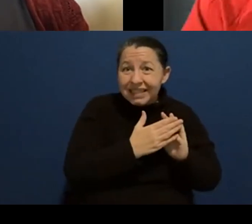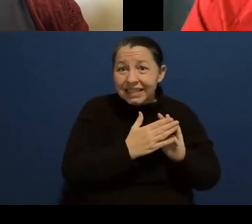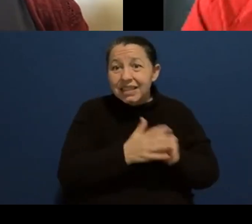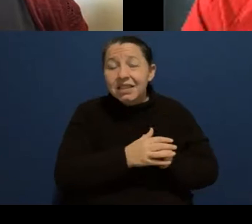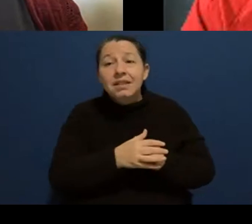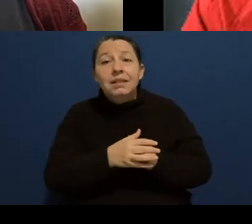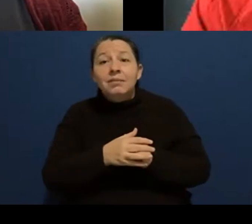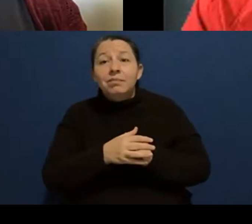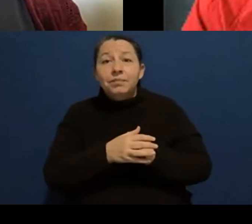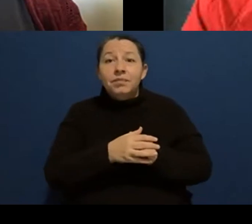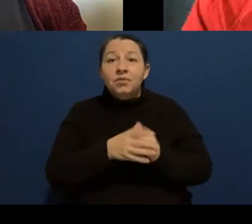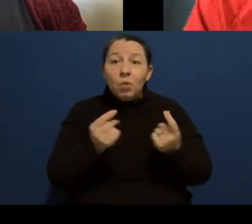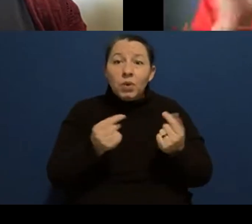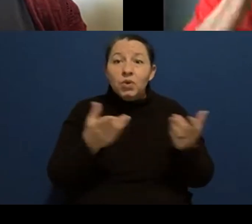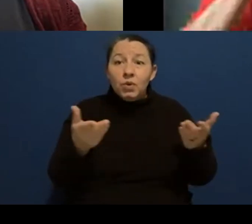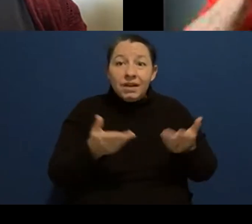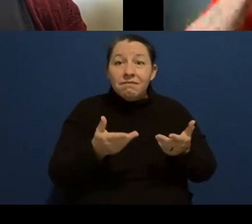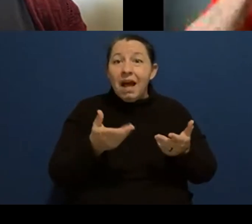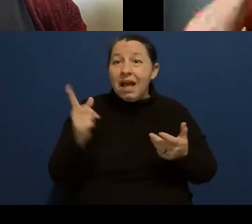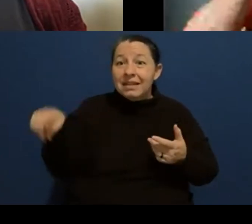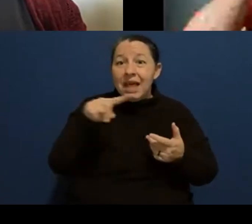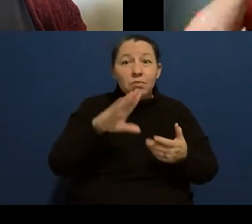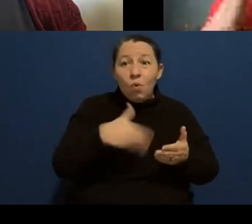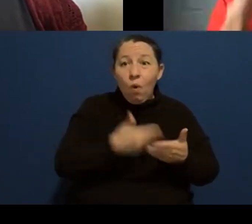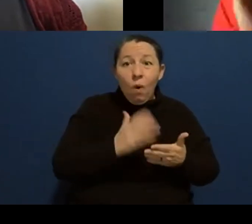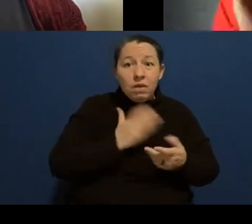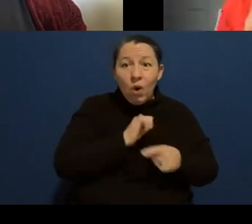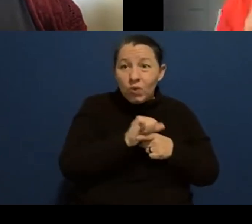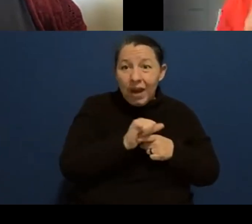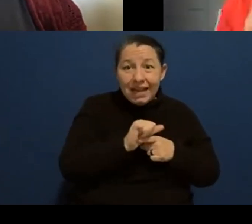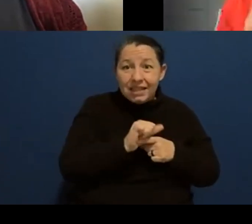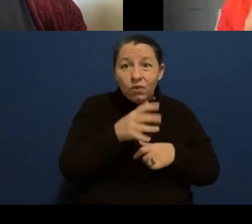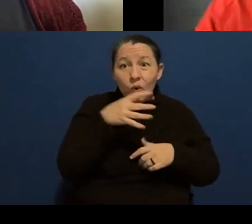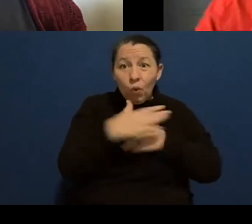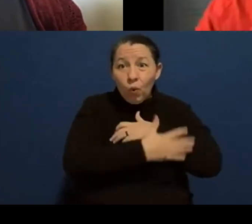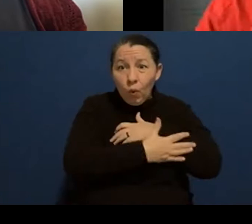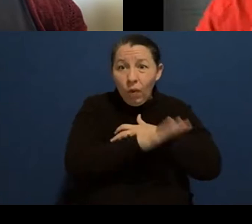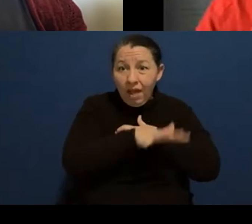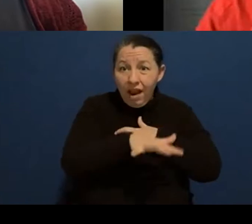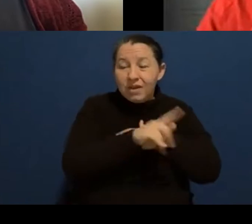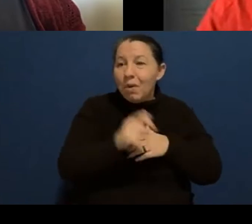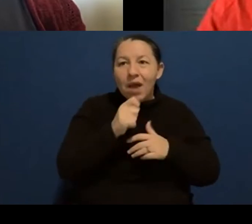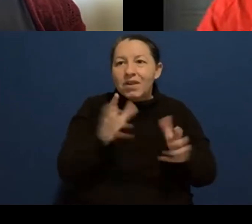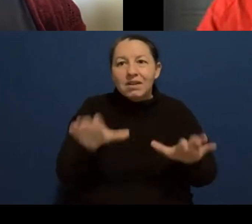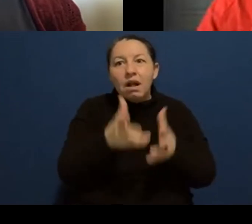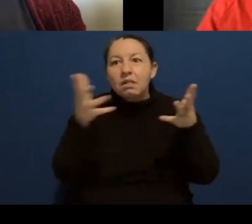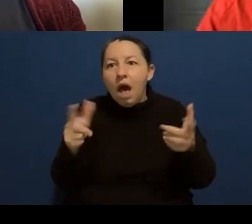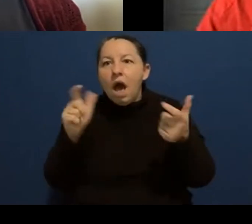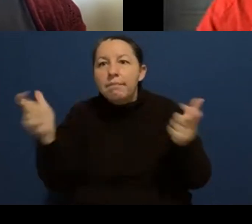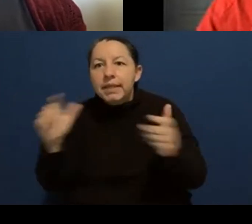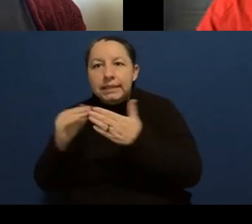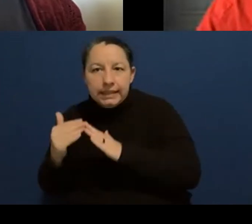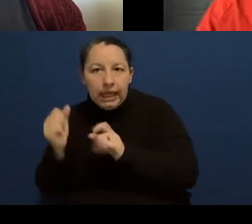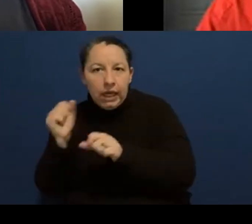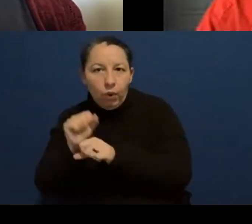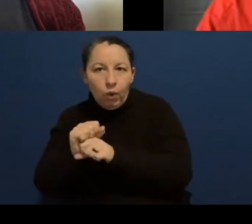They're invited to all of our trainings that we do in rural areas. But like I said, we haven't done a whole lot of urban work. And I do